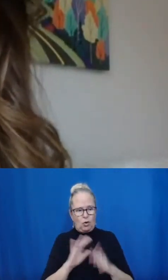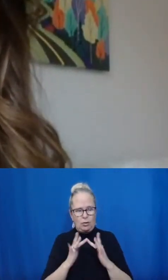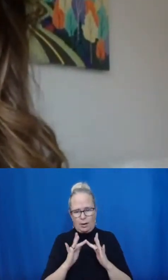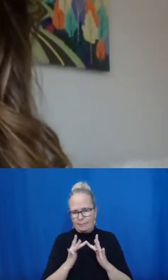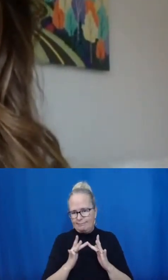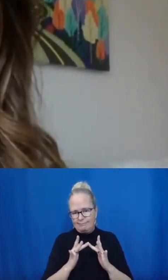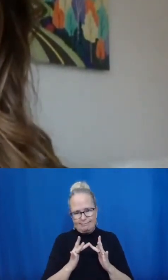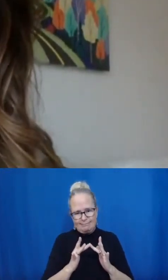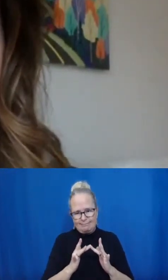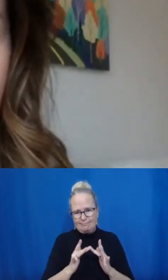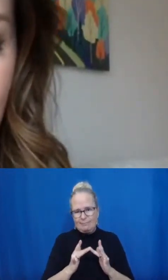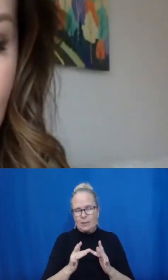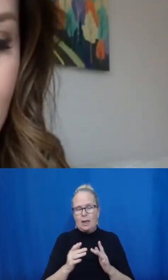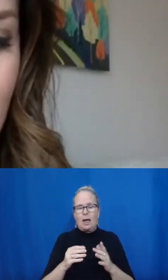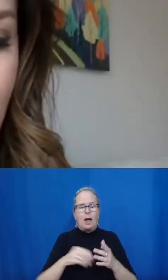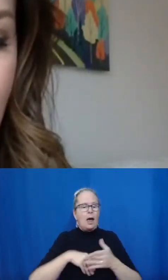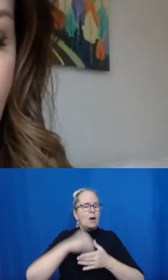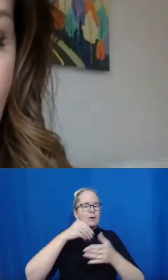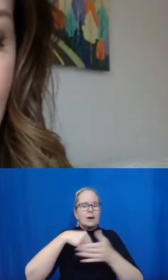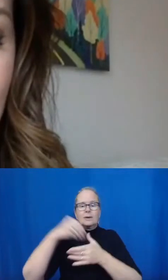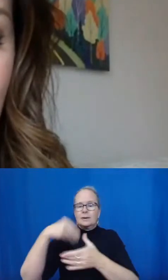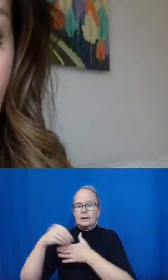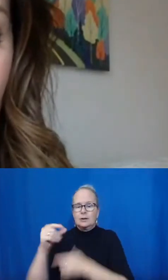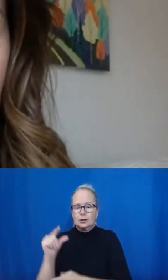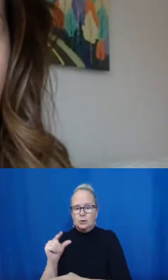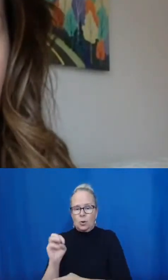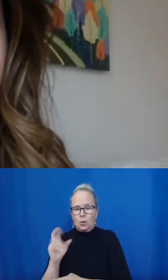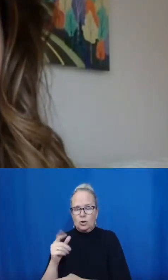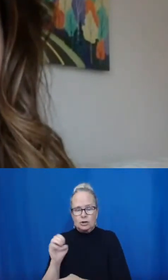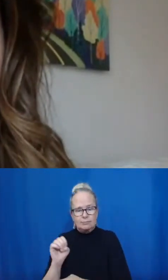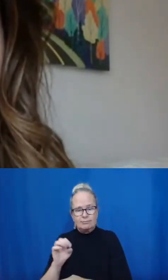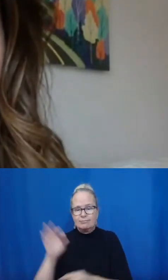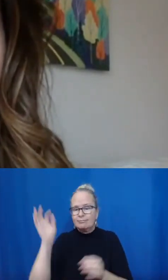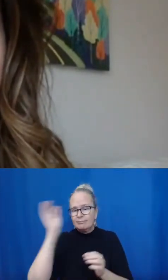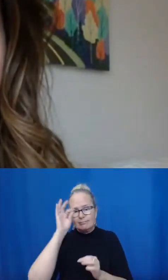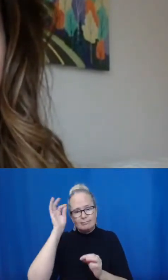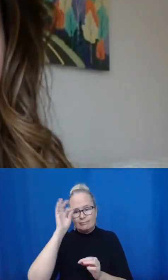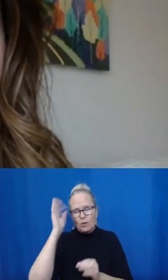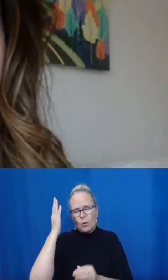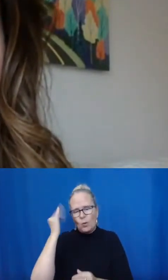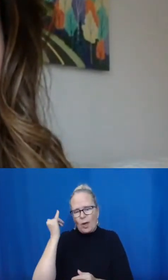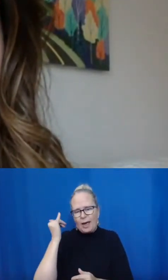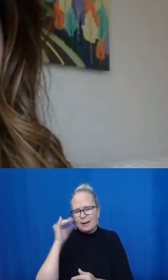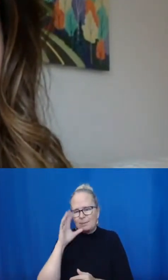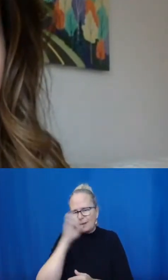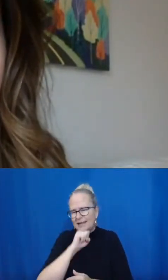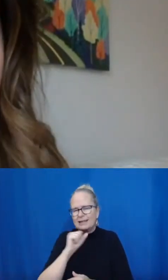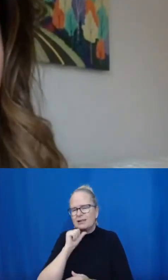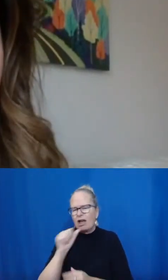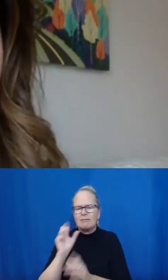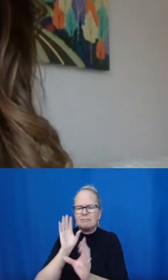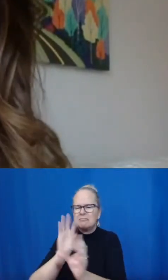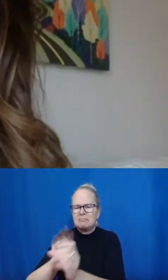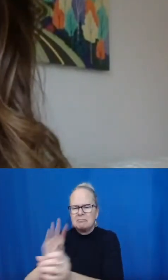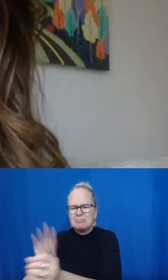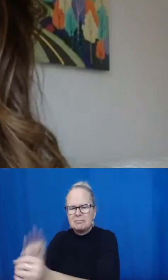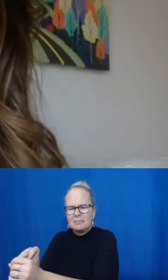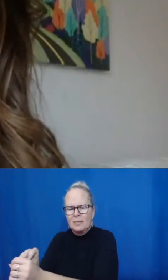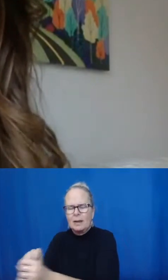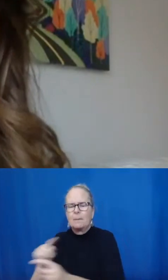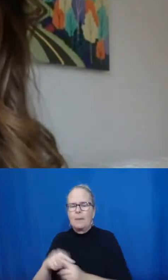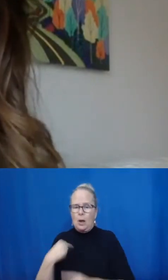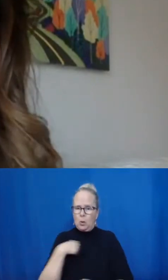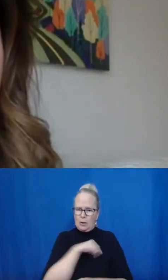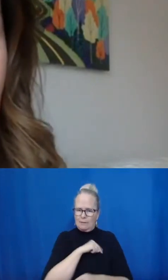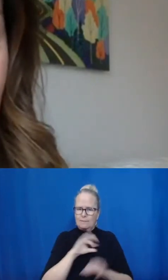constant risk versus benefit analysis. Our families have been very understanding, but it can be hard because when we want to get